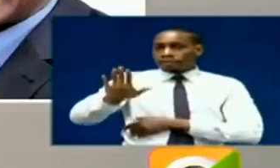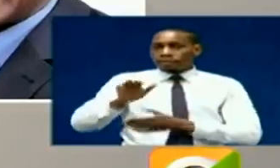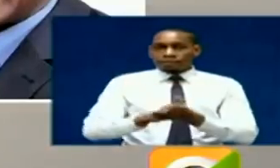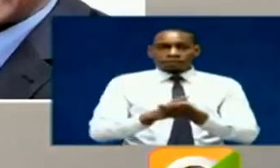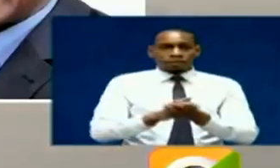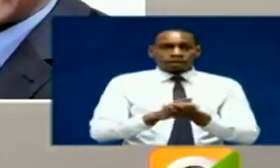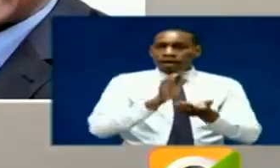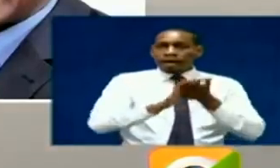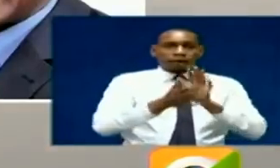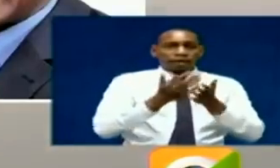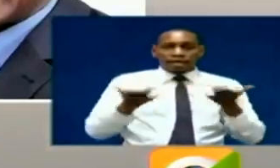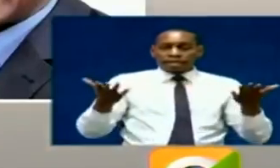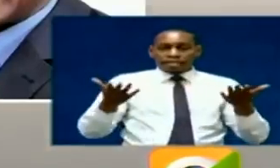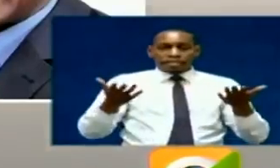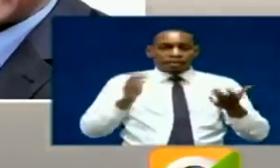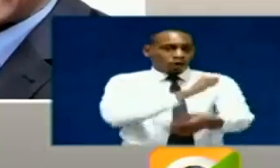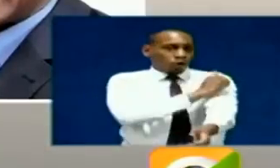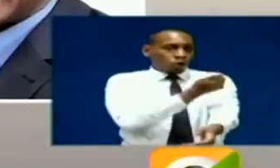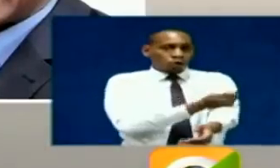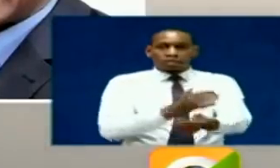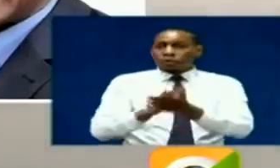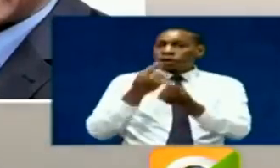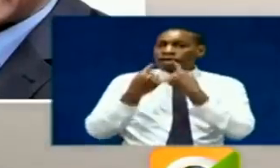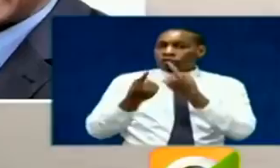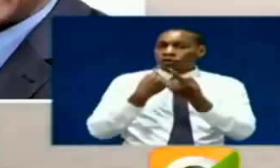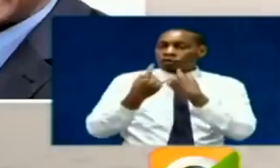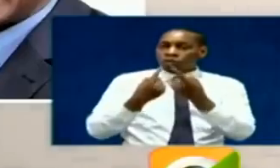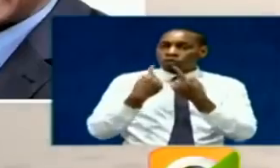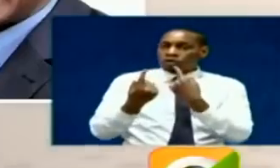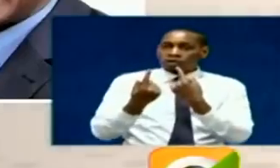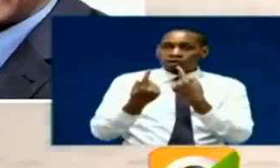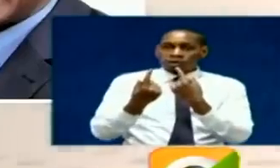bench without any authority. They are just talking a lot of,